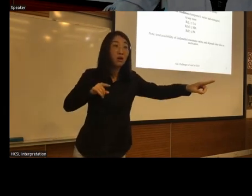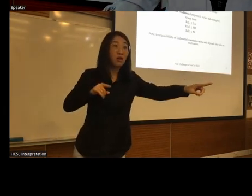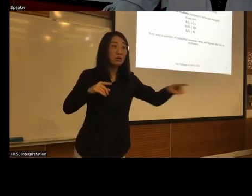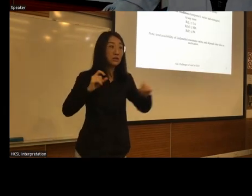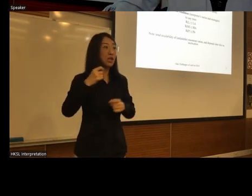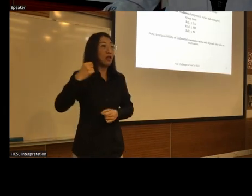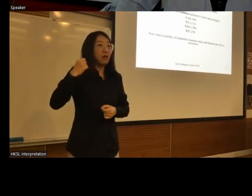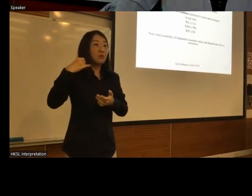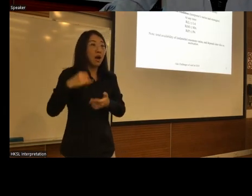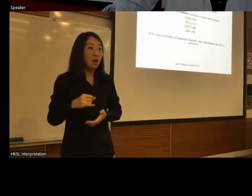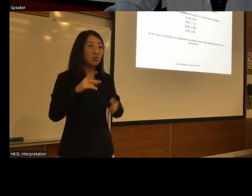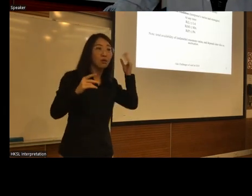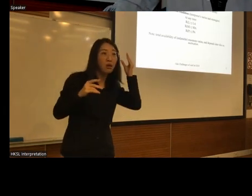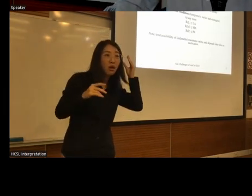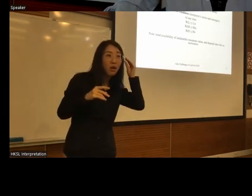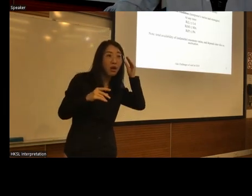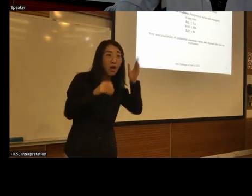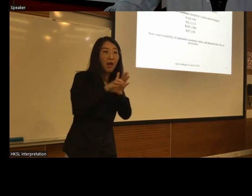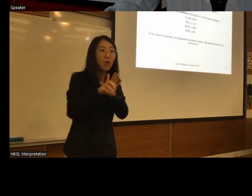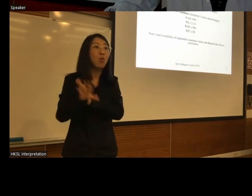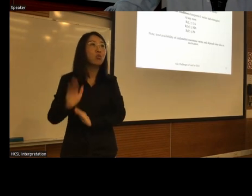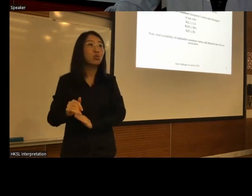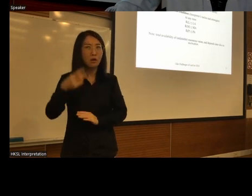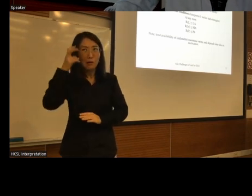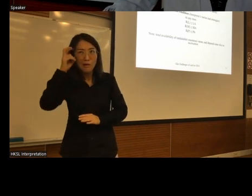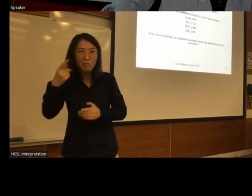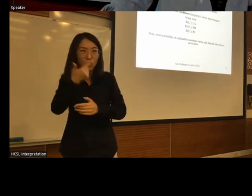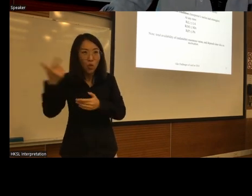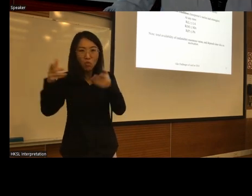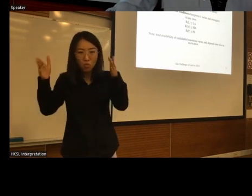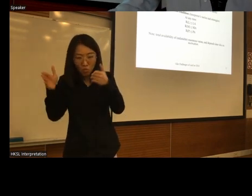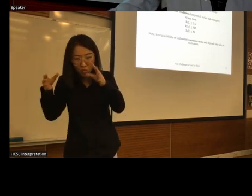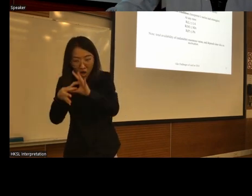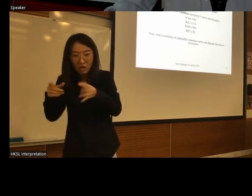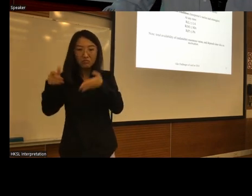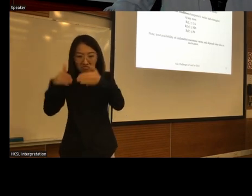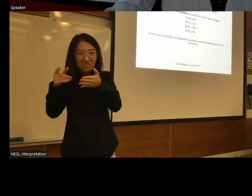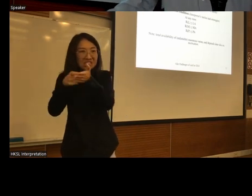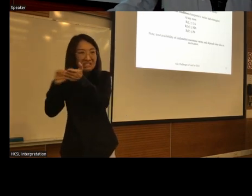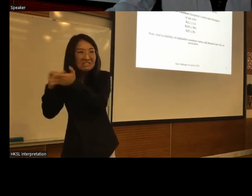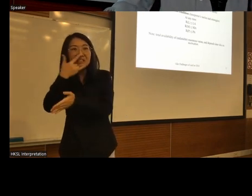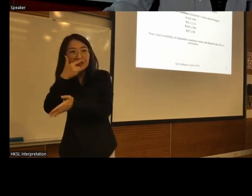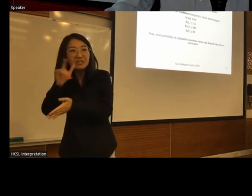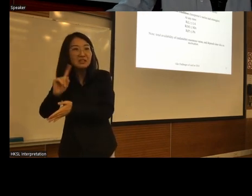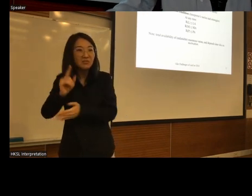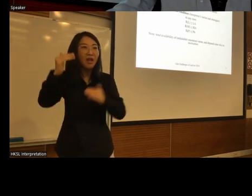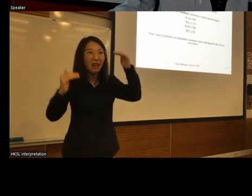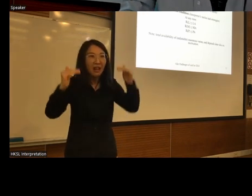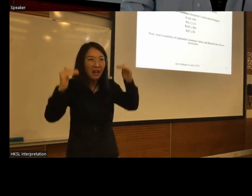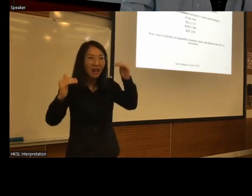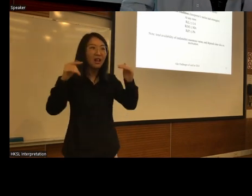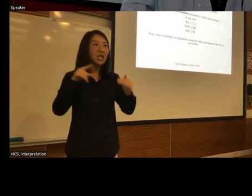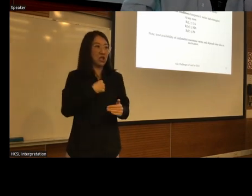processing capacity to listen to the speaker who continues. So the question is, how do you